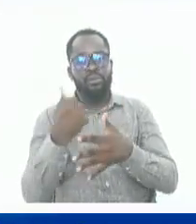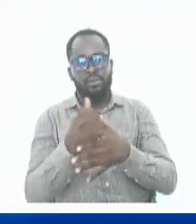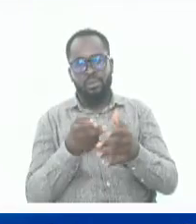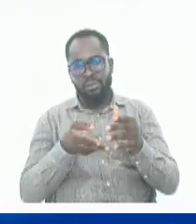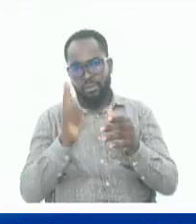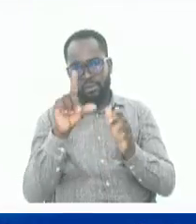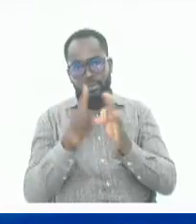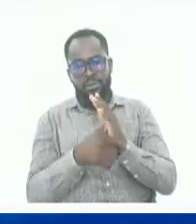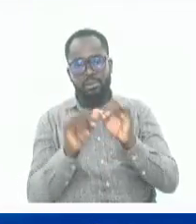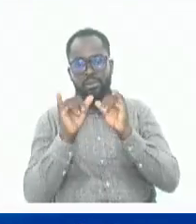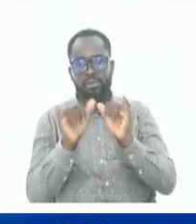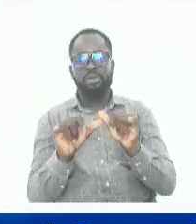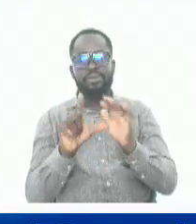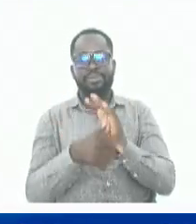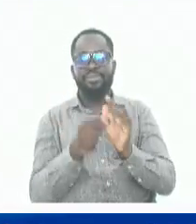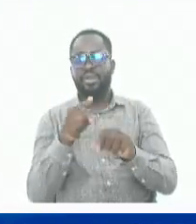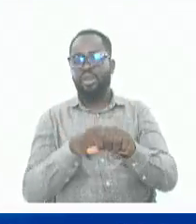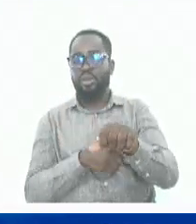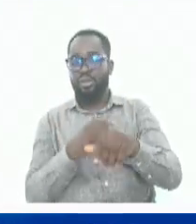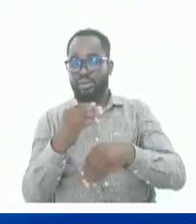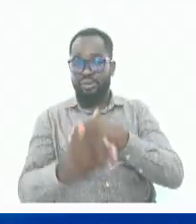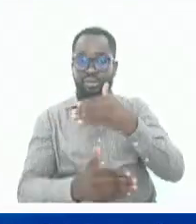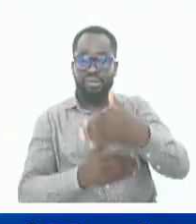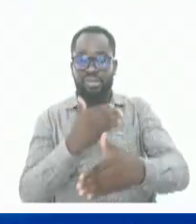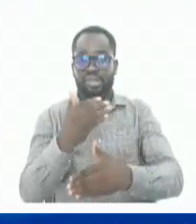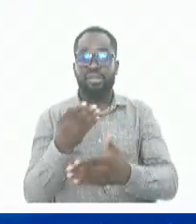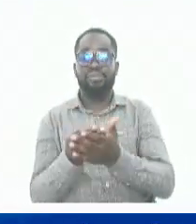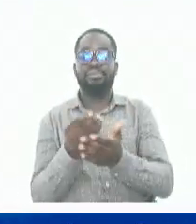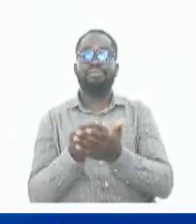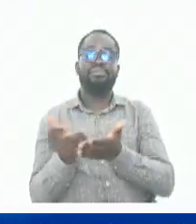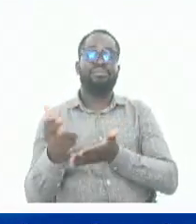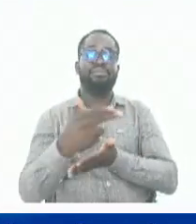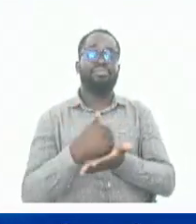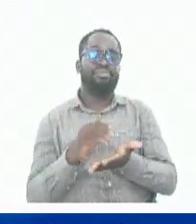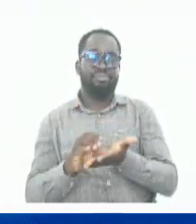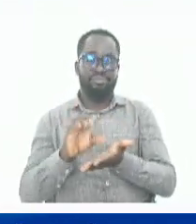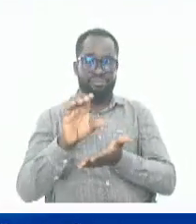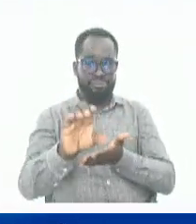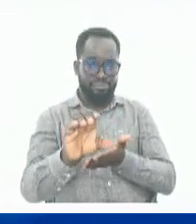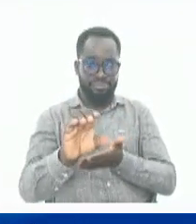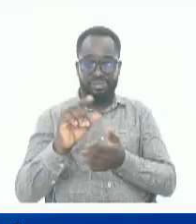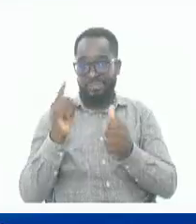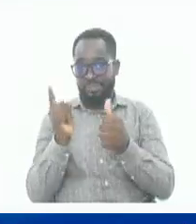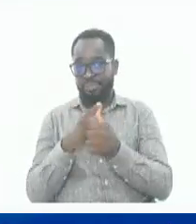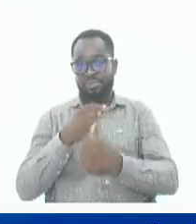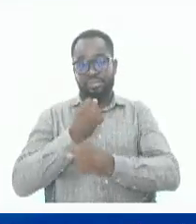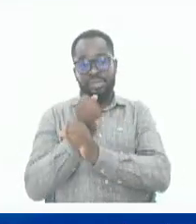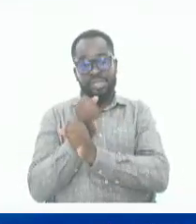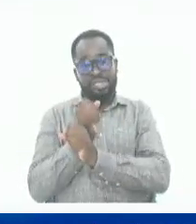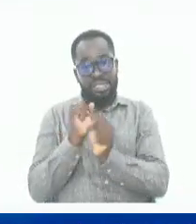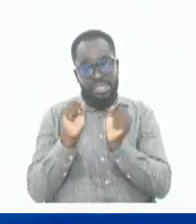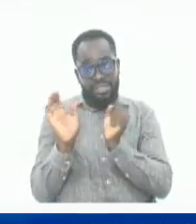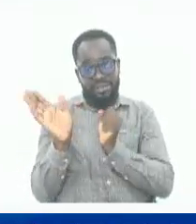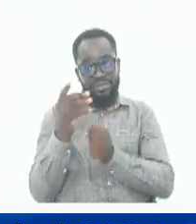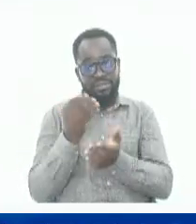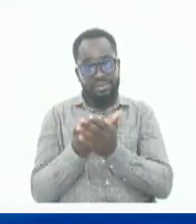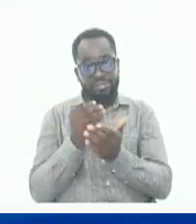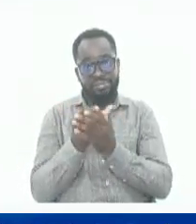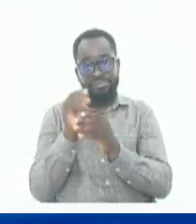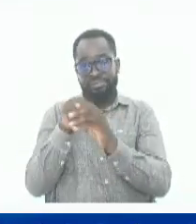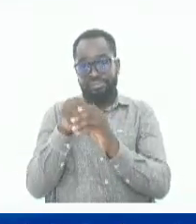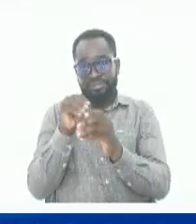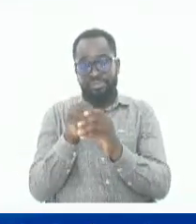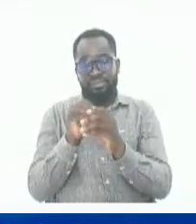positioning and stability and long-term returns. Our foremost priority is to safeguard investors' funds